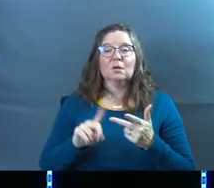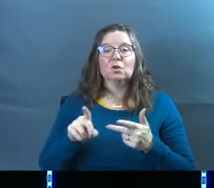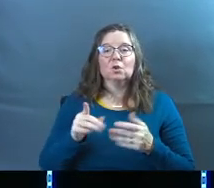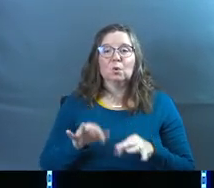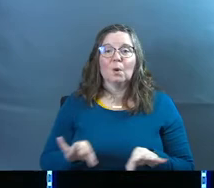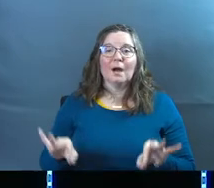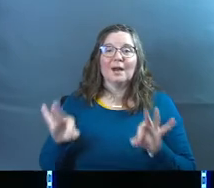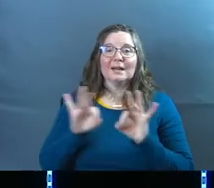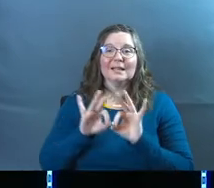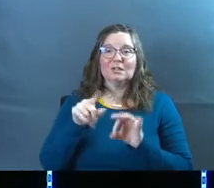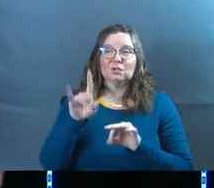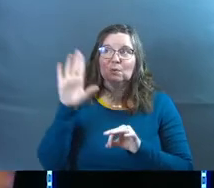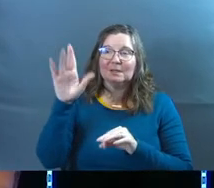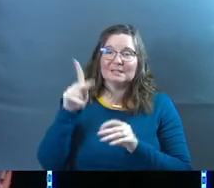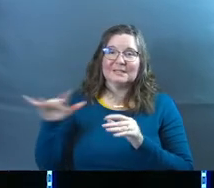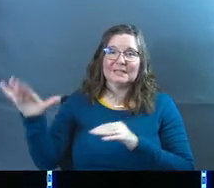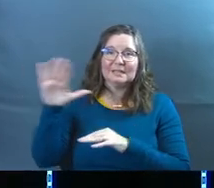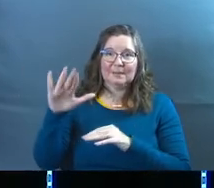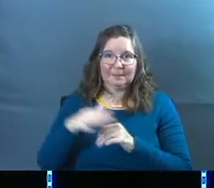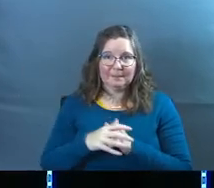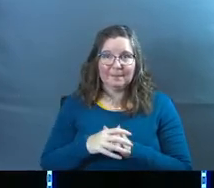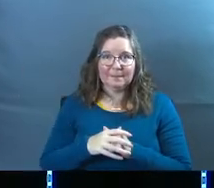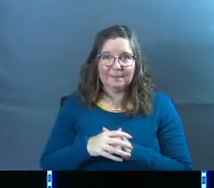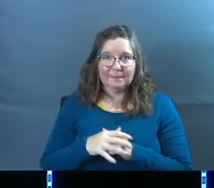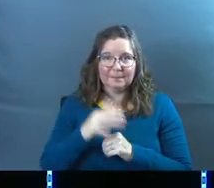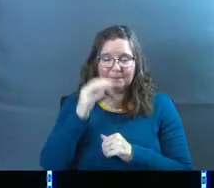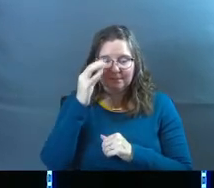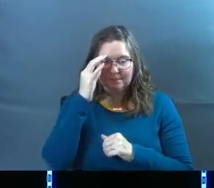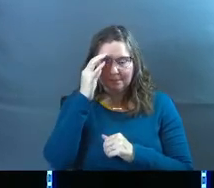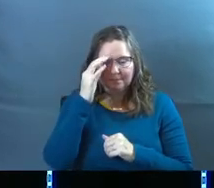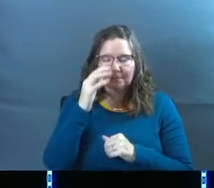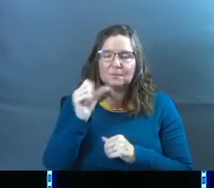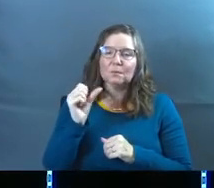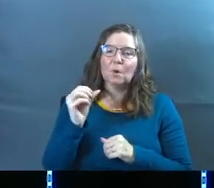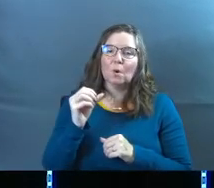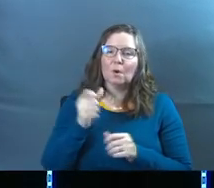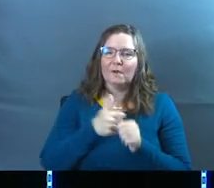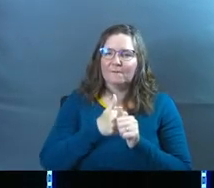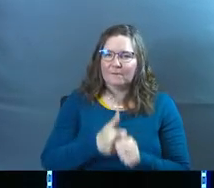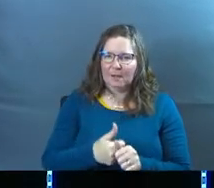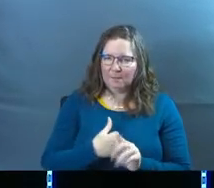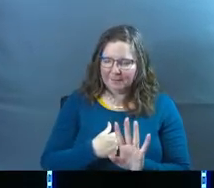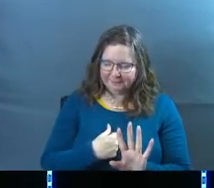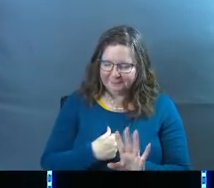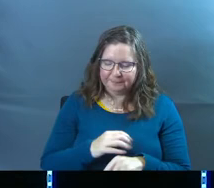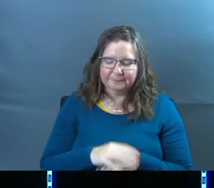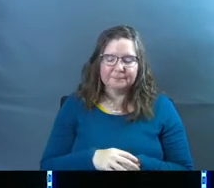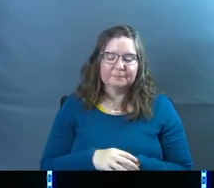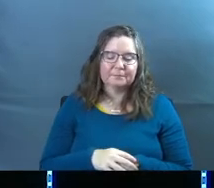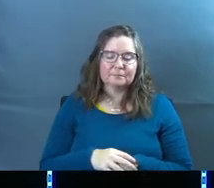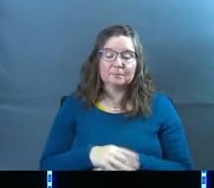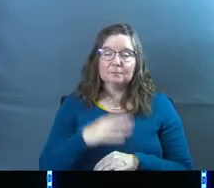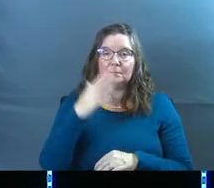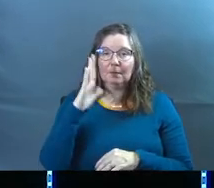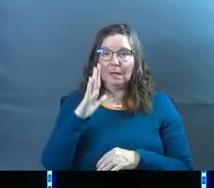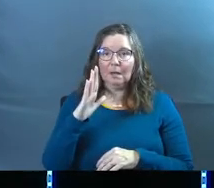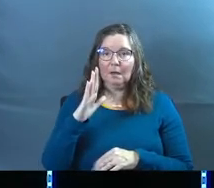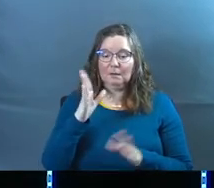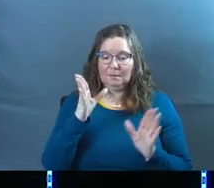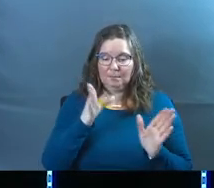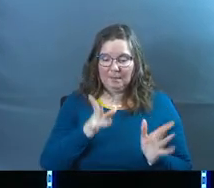key to his kingdom and you are key in his kingdom. So follow me on this one. So God